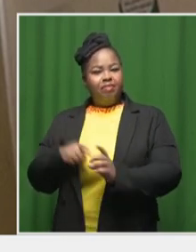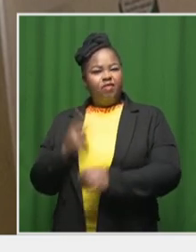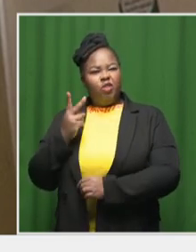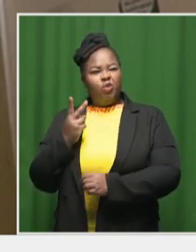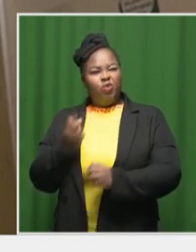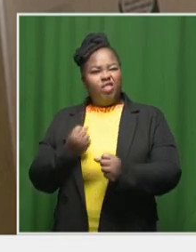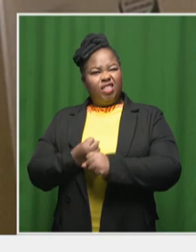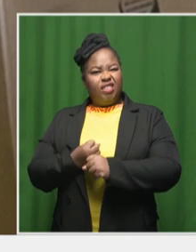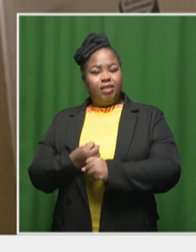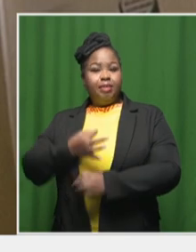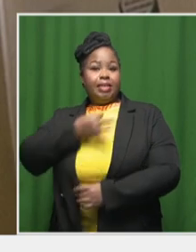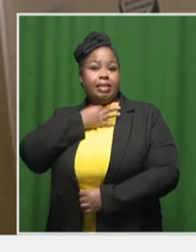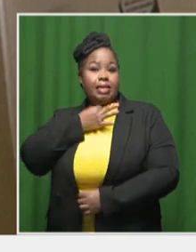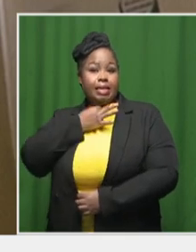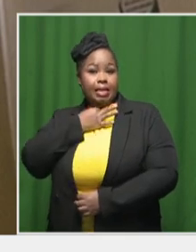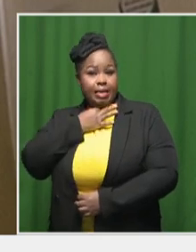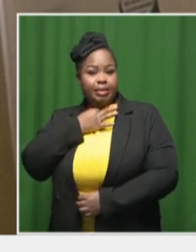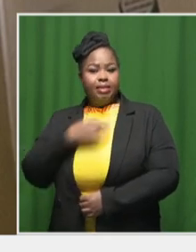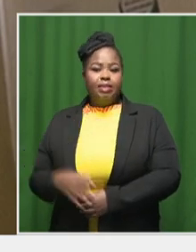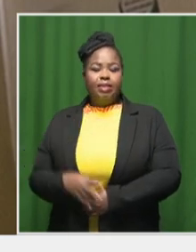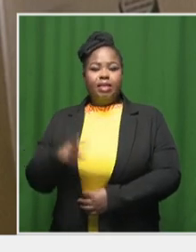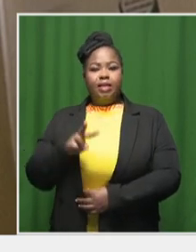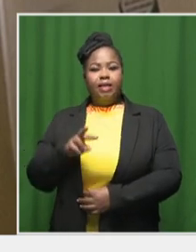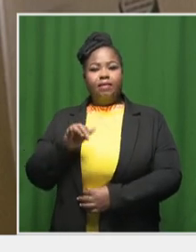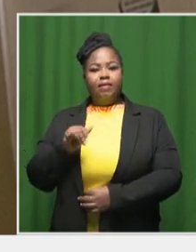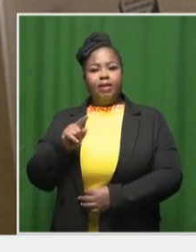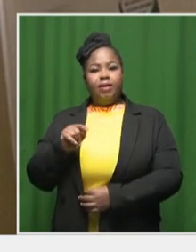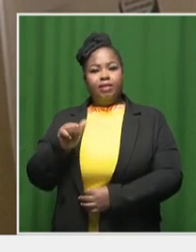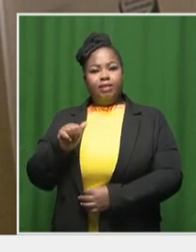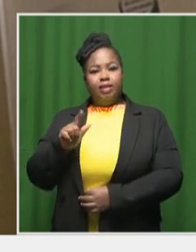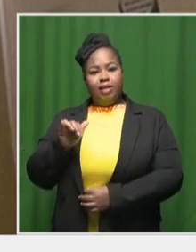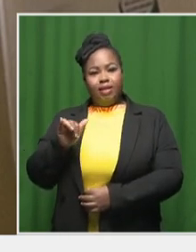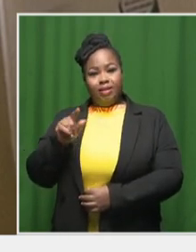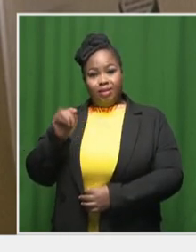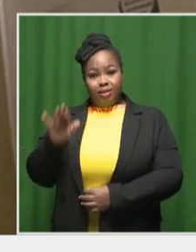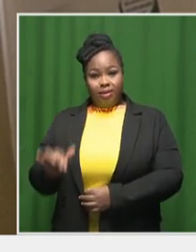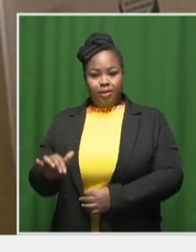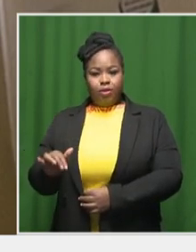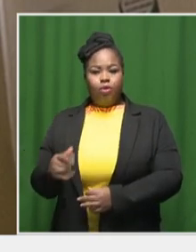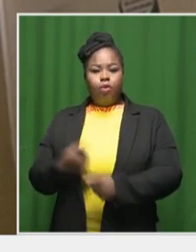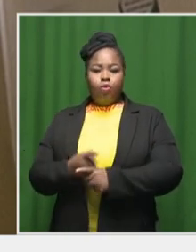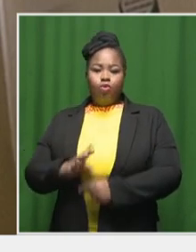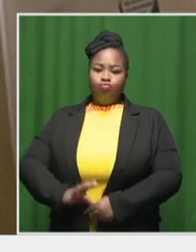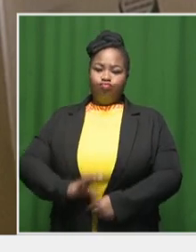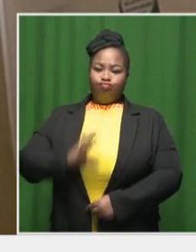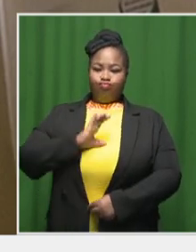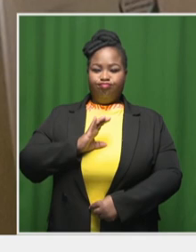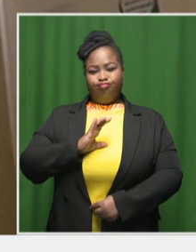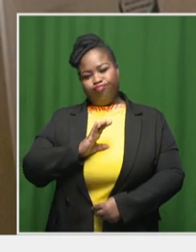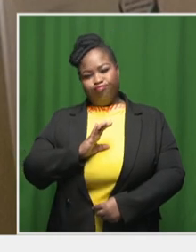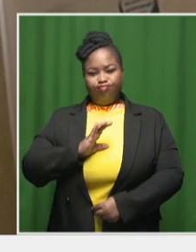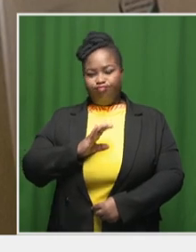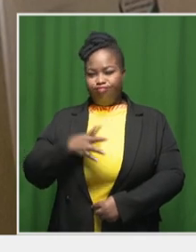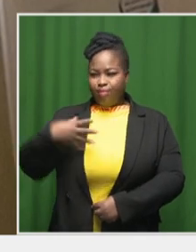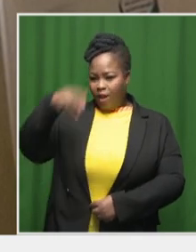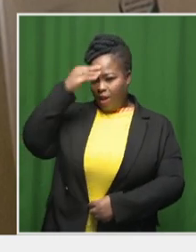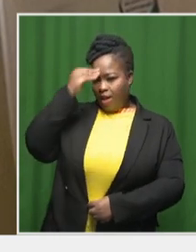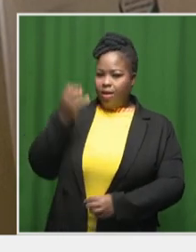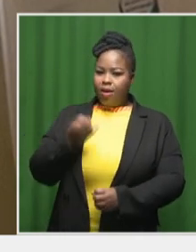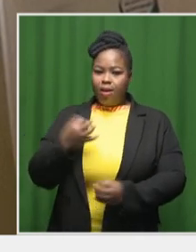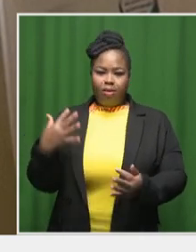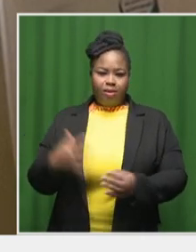2 years in England in a Vitality Super Netball League. So that also gave me a lot of confidence. I learned and grew a lot.